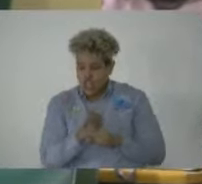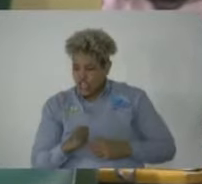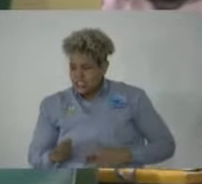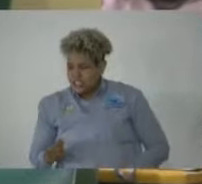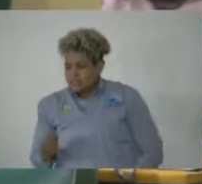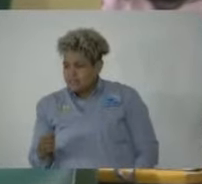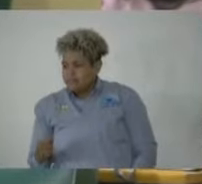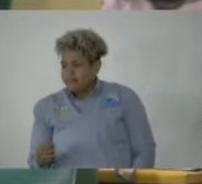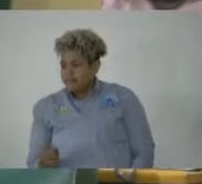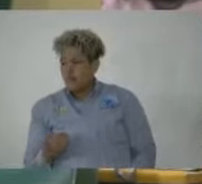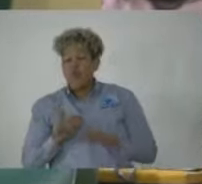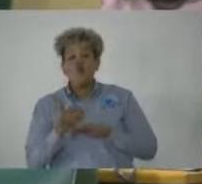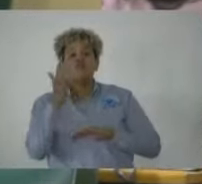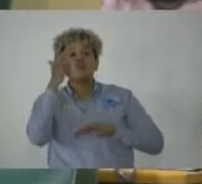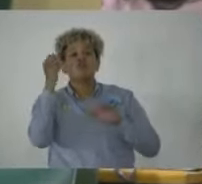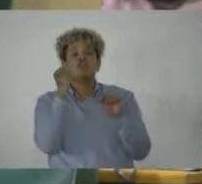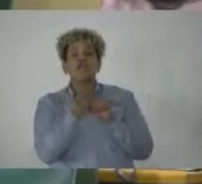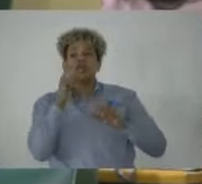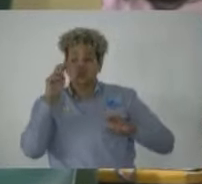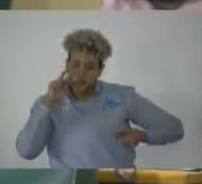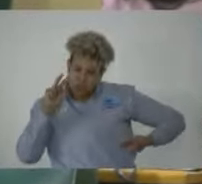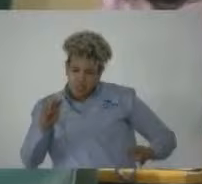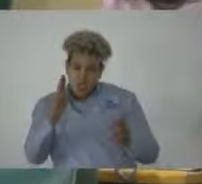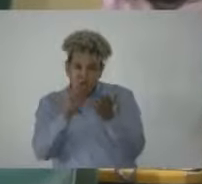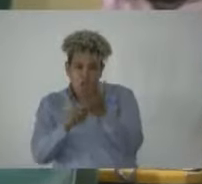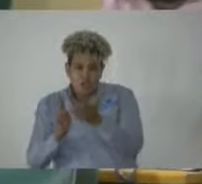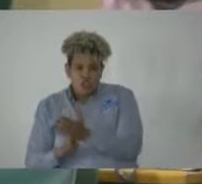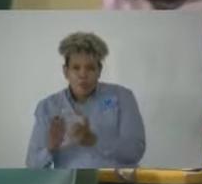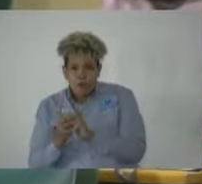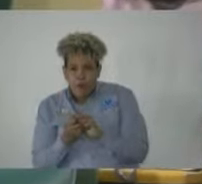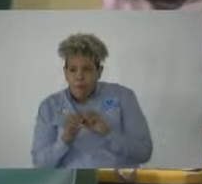all right, over a three-year period to address this problem.